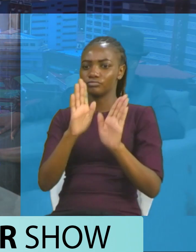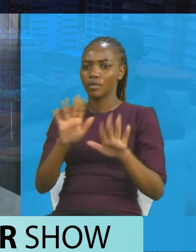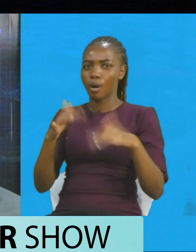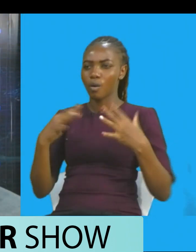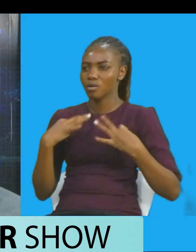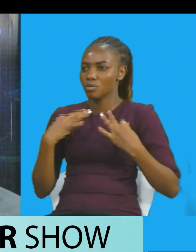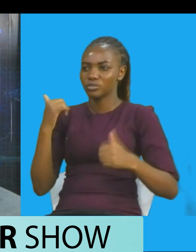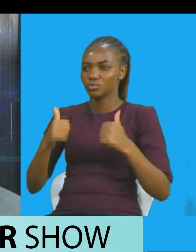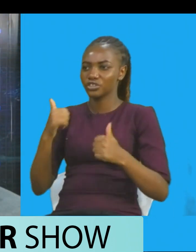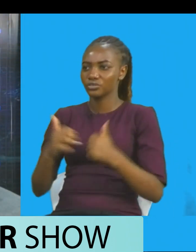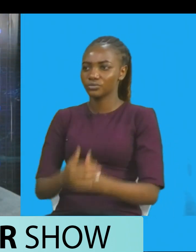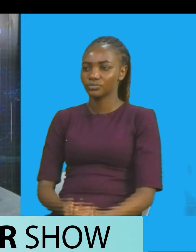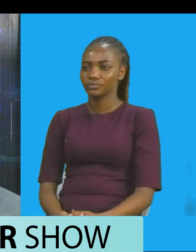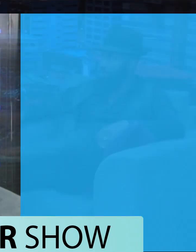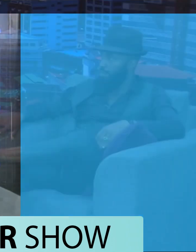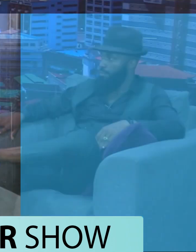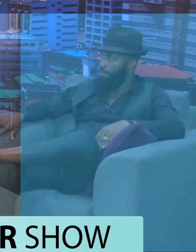wearers?